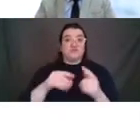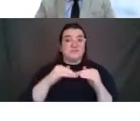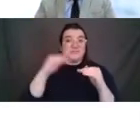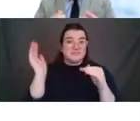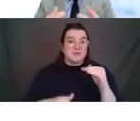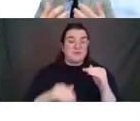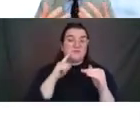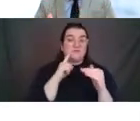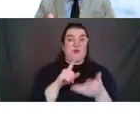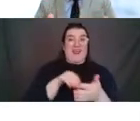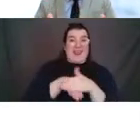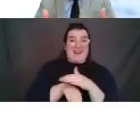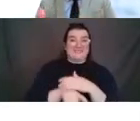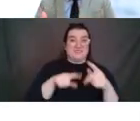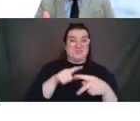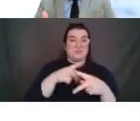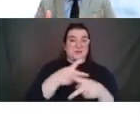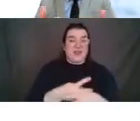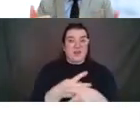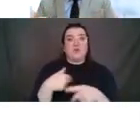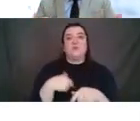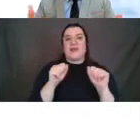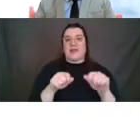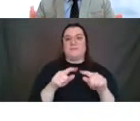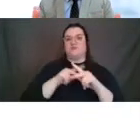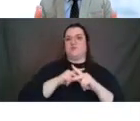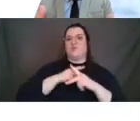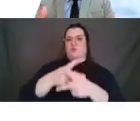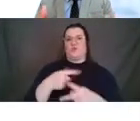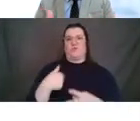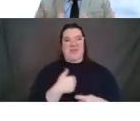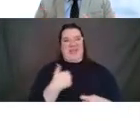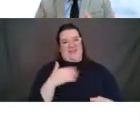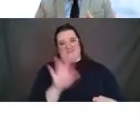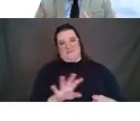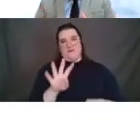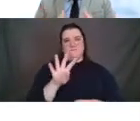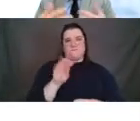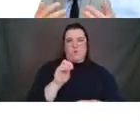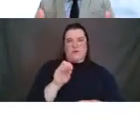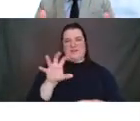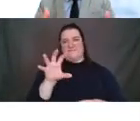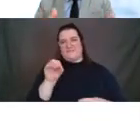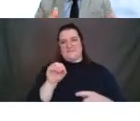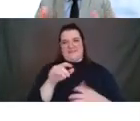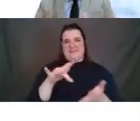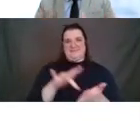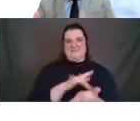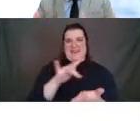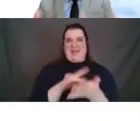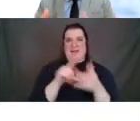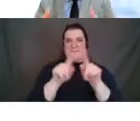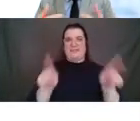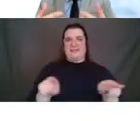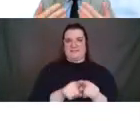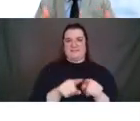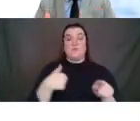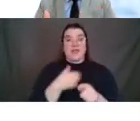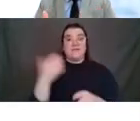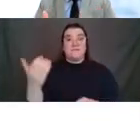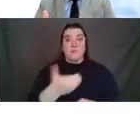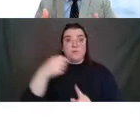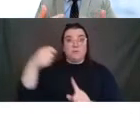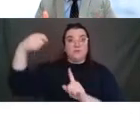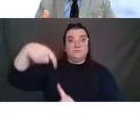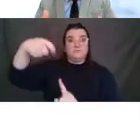to care, we're able to loan out, we have like 40 to 50 tablets that we're able to loan out, and we have mobile hotspots that we're able to